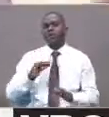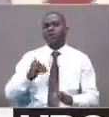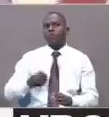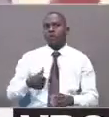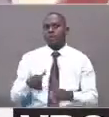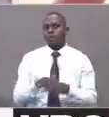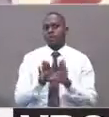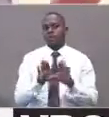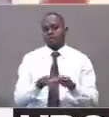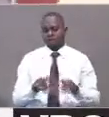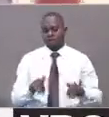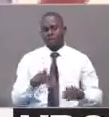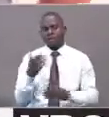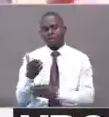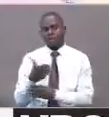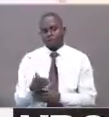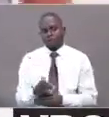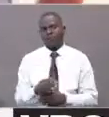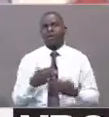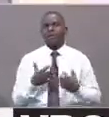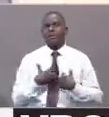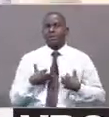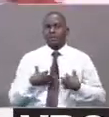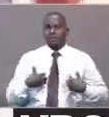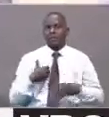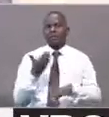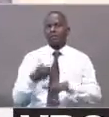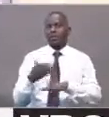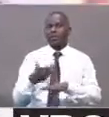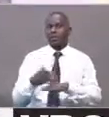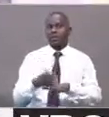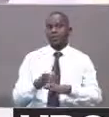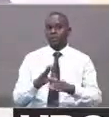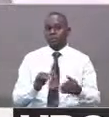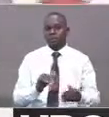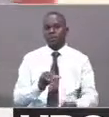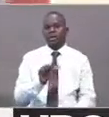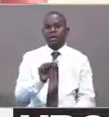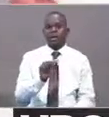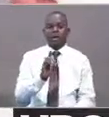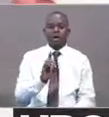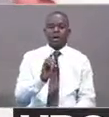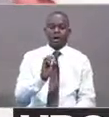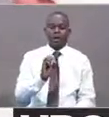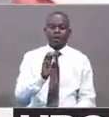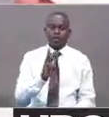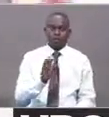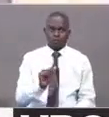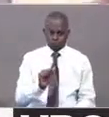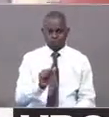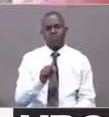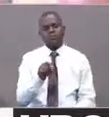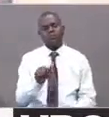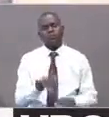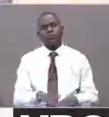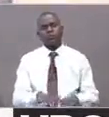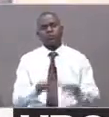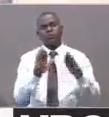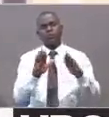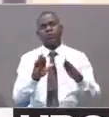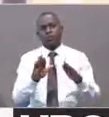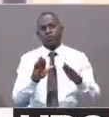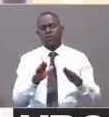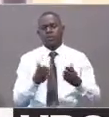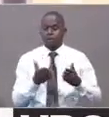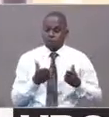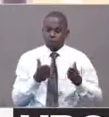who doubles as state minister for animal husbandry and fisheries, Helen Adoa, expresses her concern over the flooded roads in her